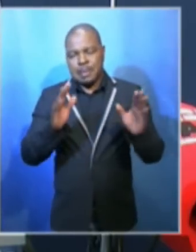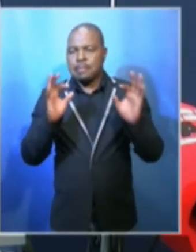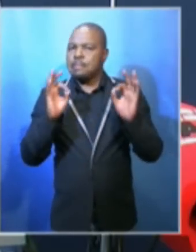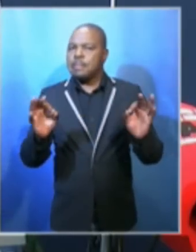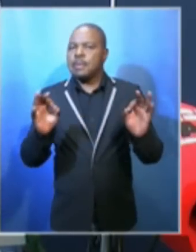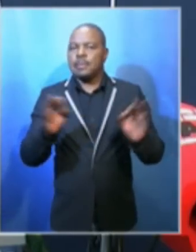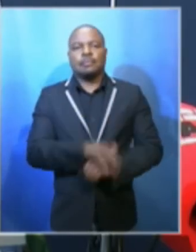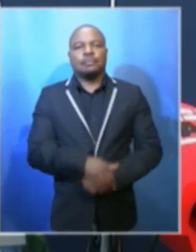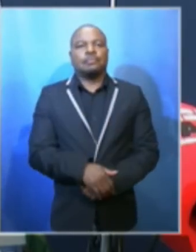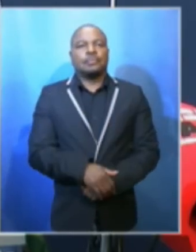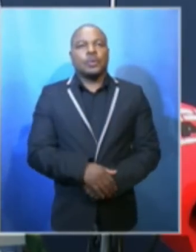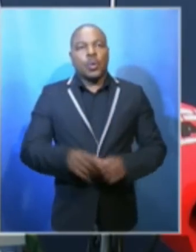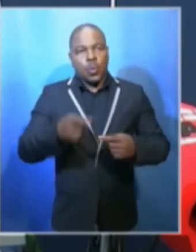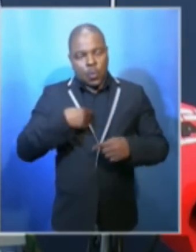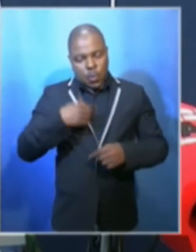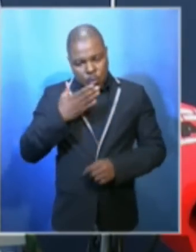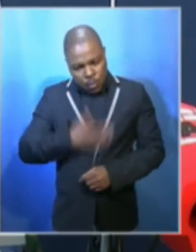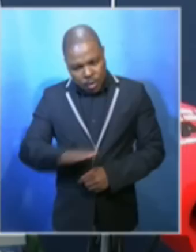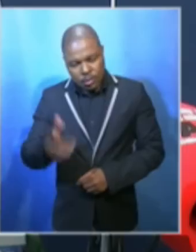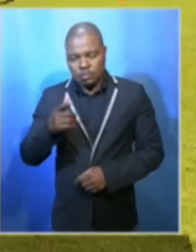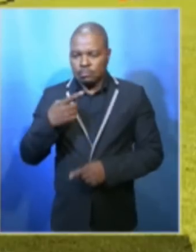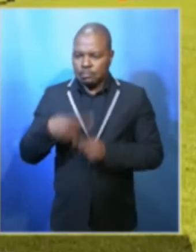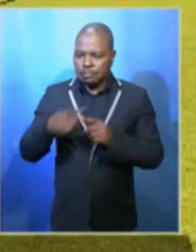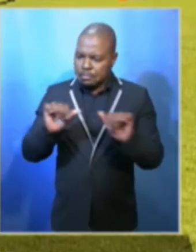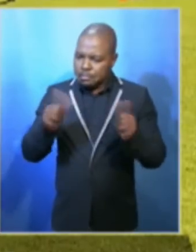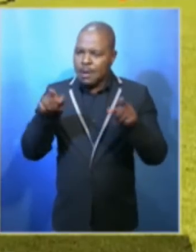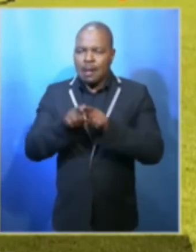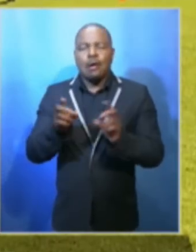We want to perform as usual. We want to win.